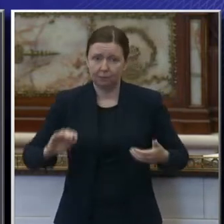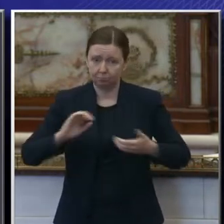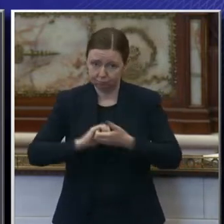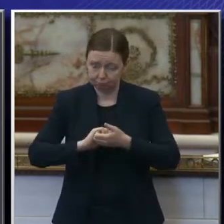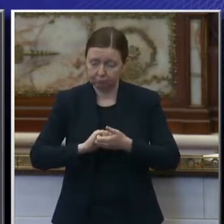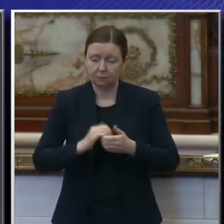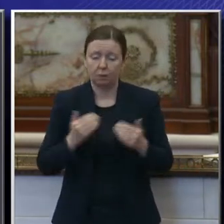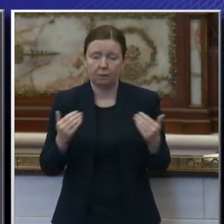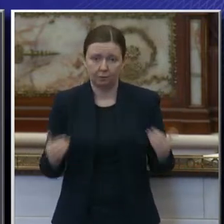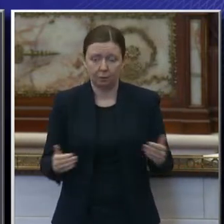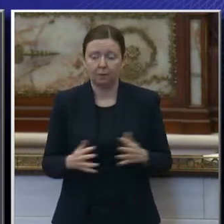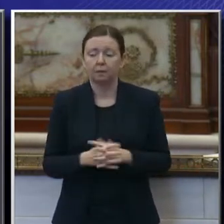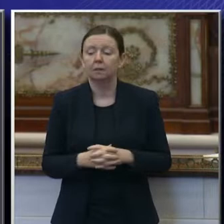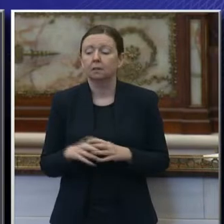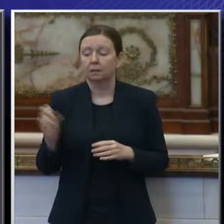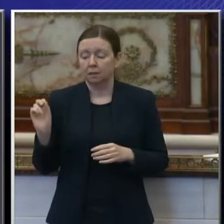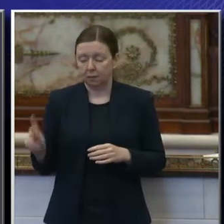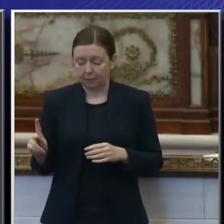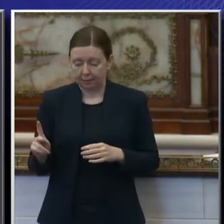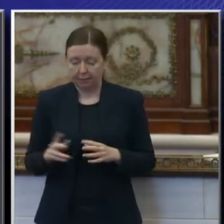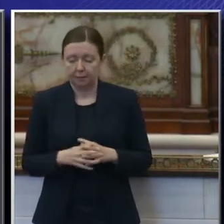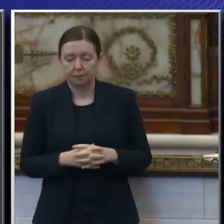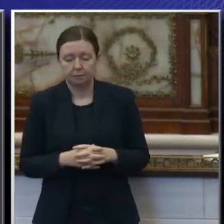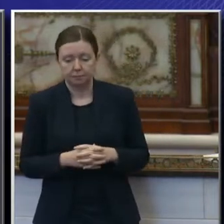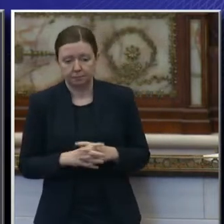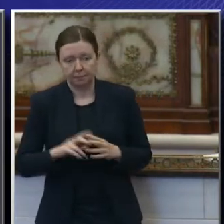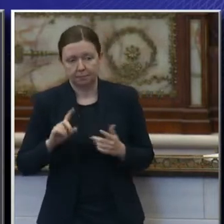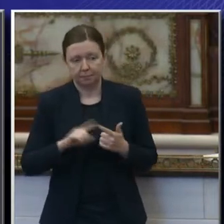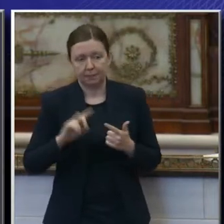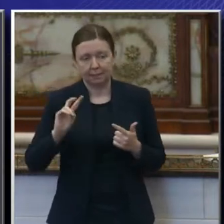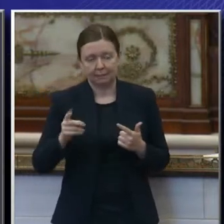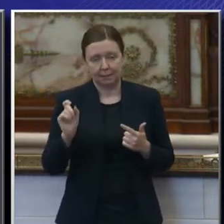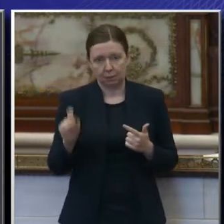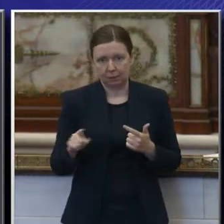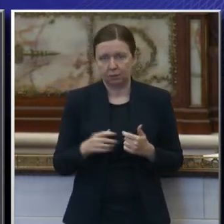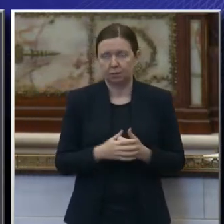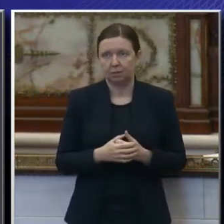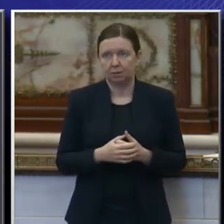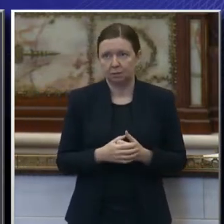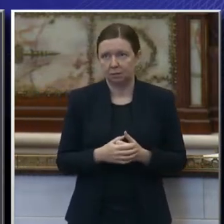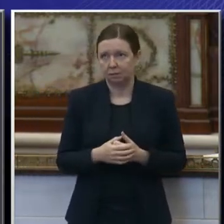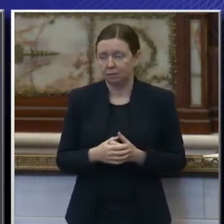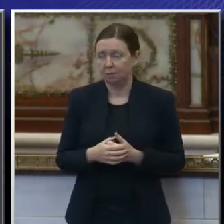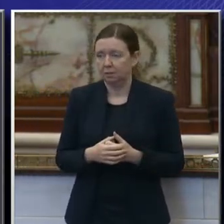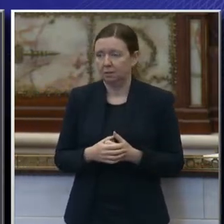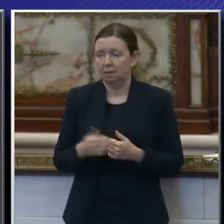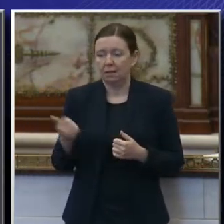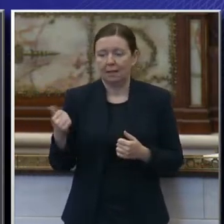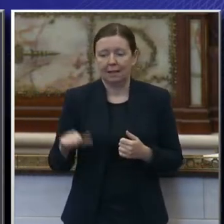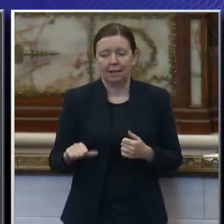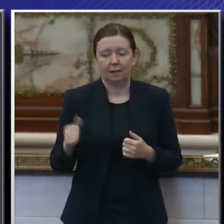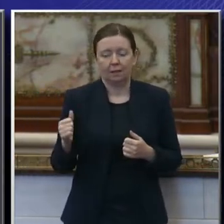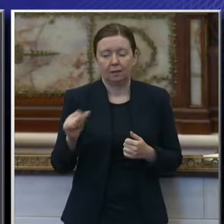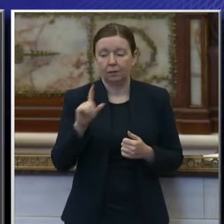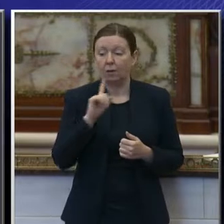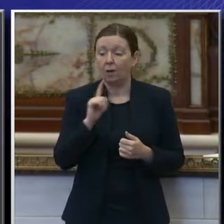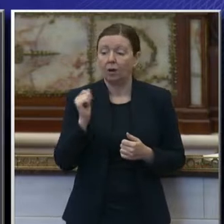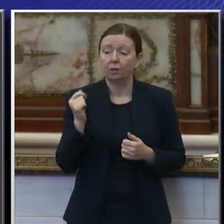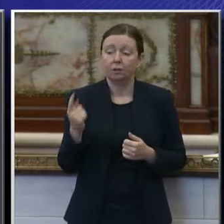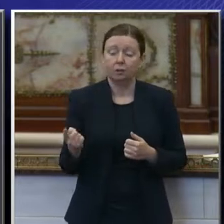move forward. Okay. Second question is, are there any other, are you